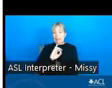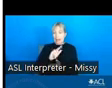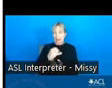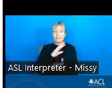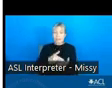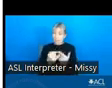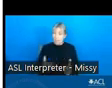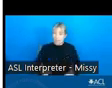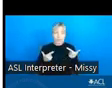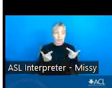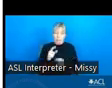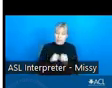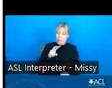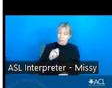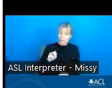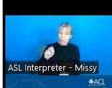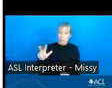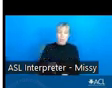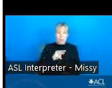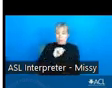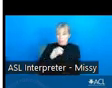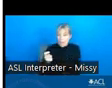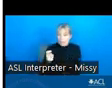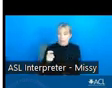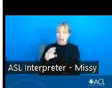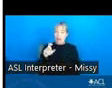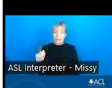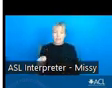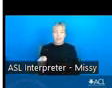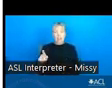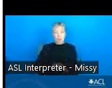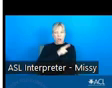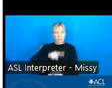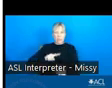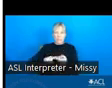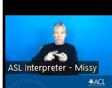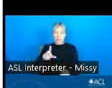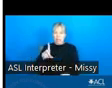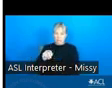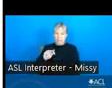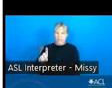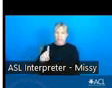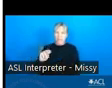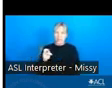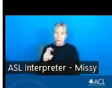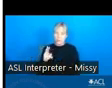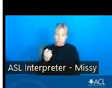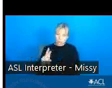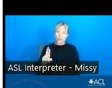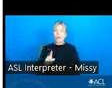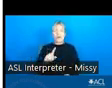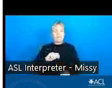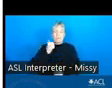in 2003, Max, Colleen, and their longtime friend, David Newberger, founded the Starkloff Disability